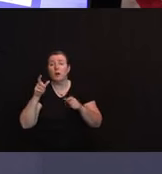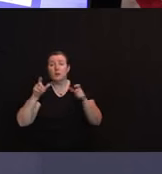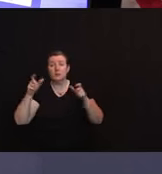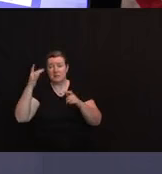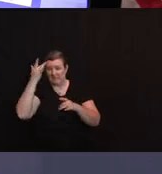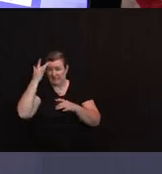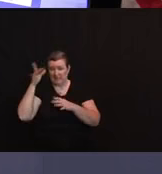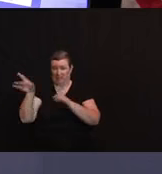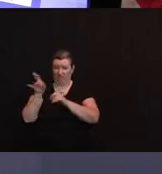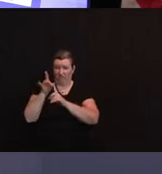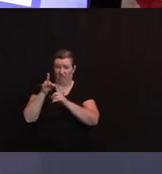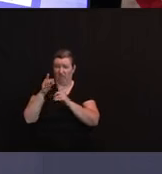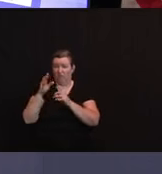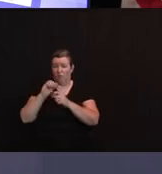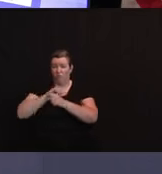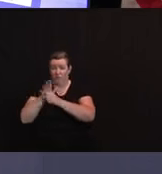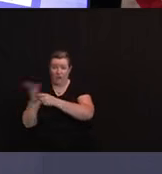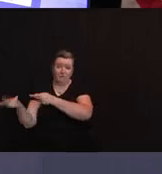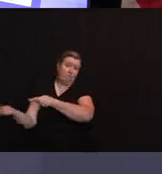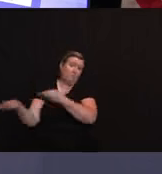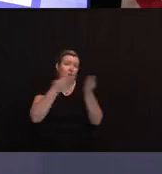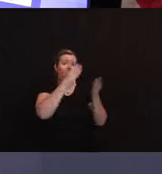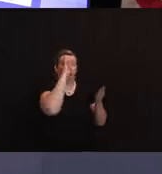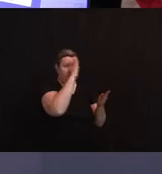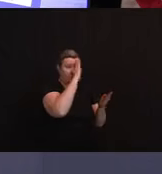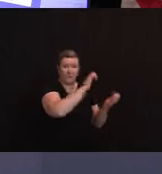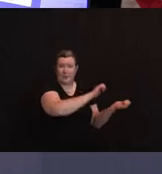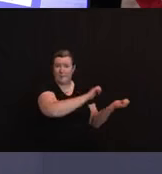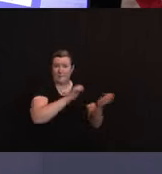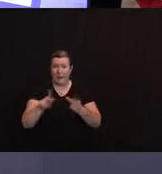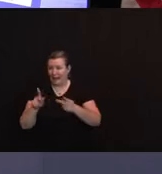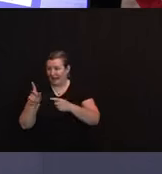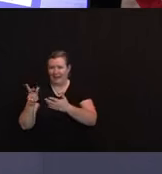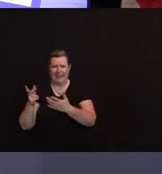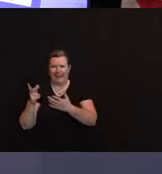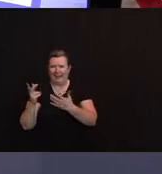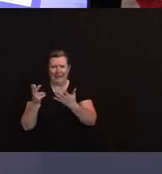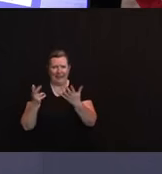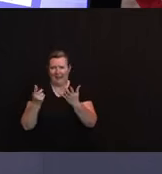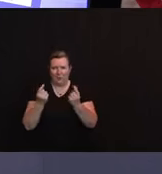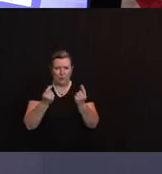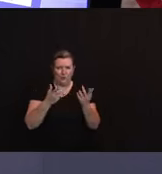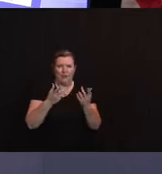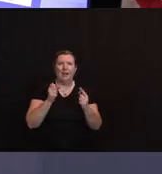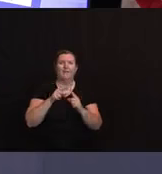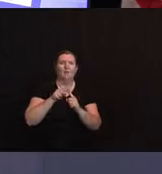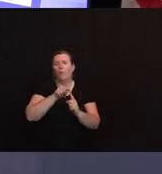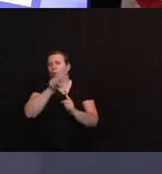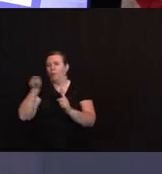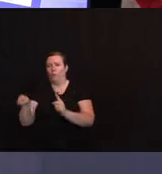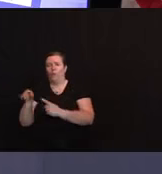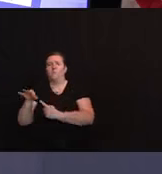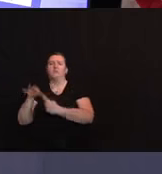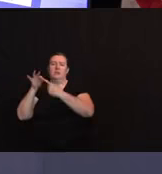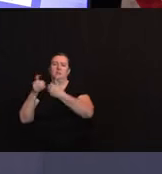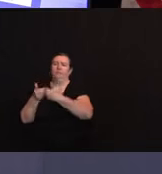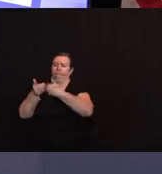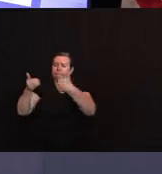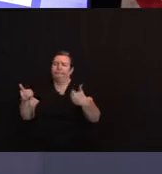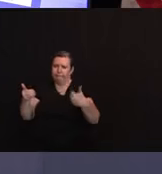that I announced today will support the improved performance, hopefully, of long-term care facilities moving forward. Facilities